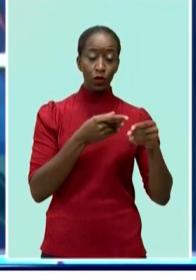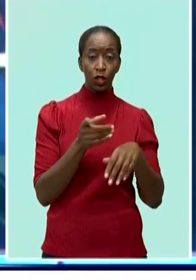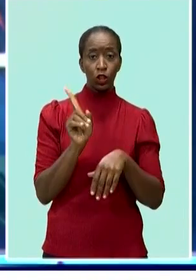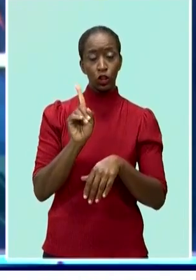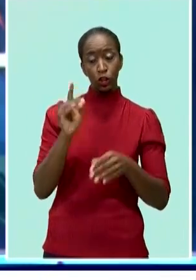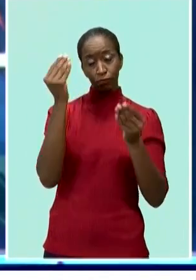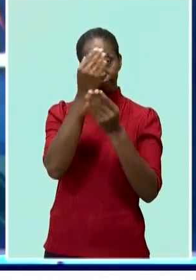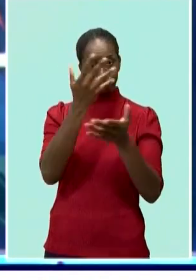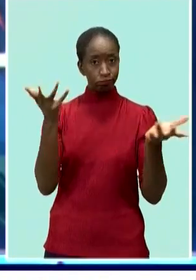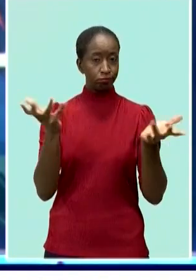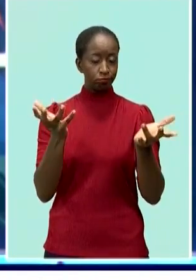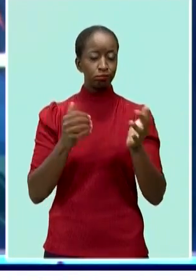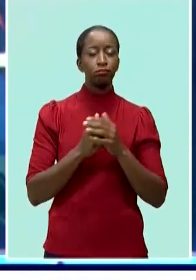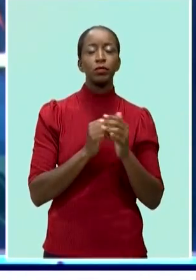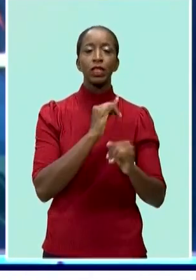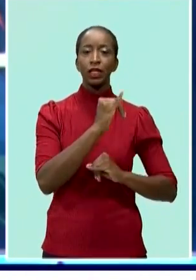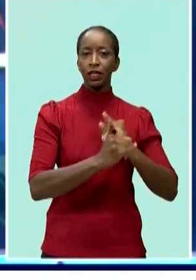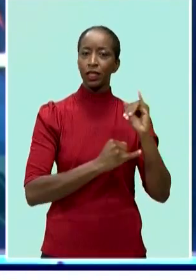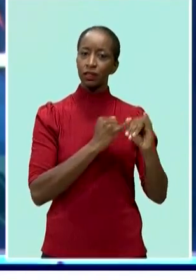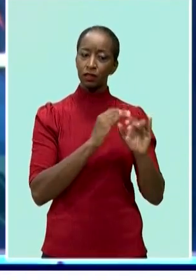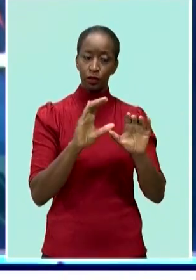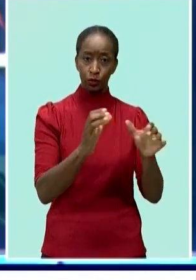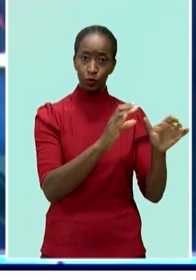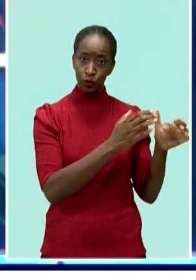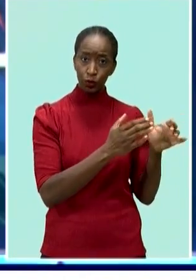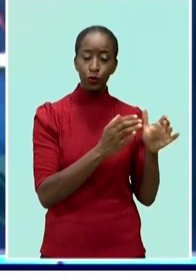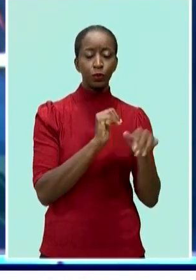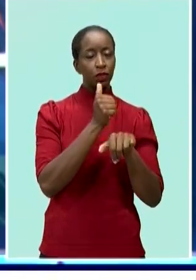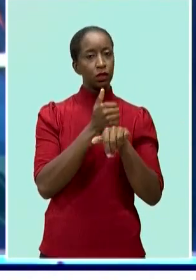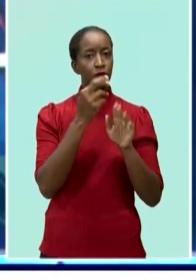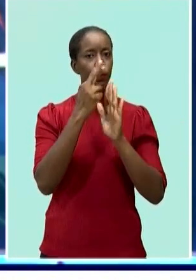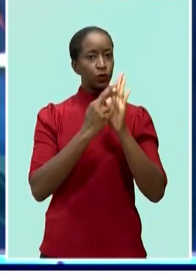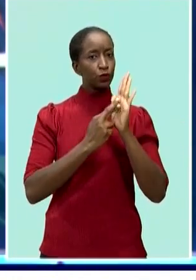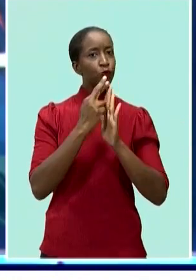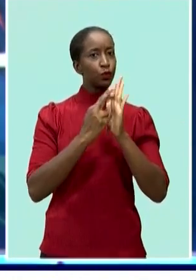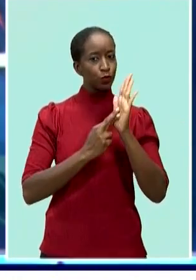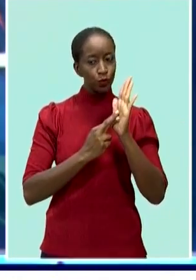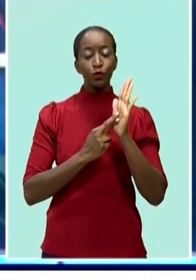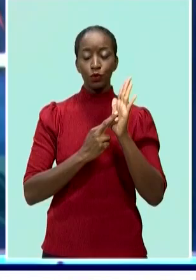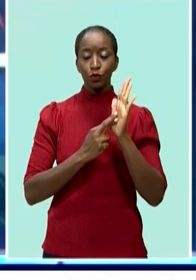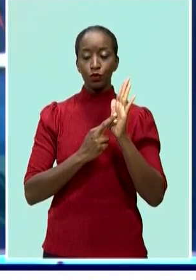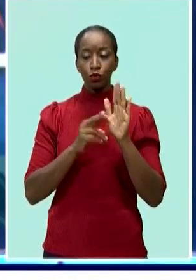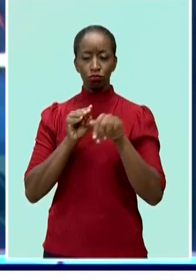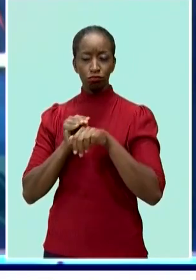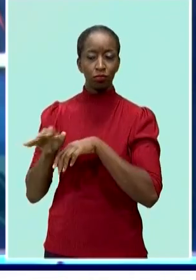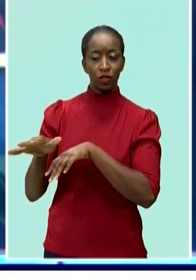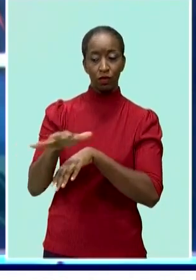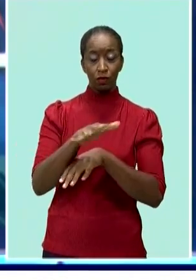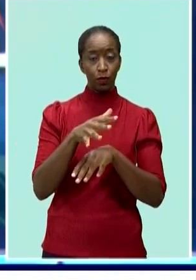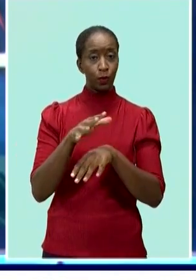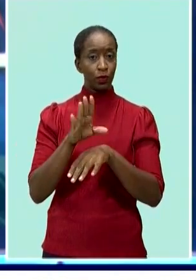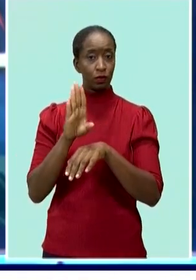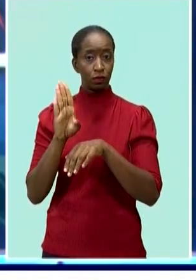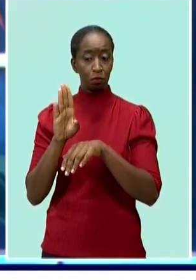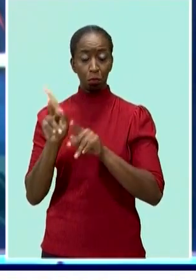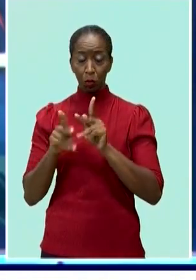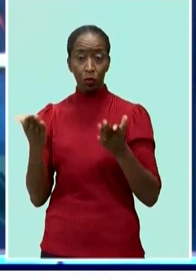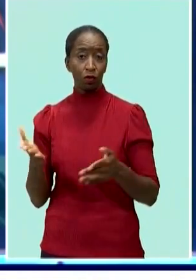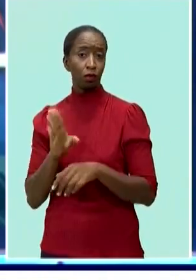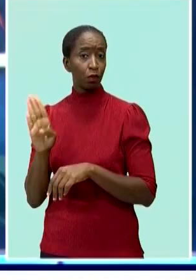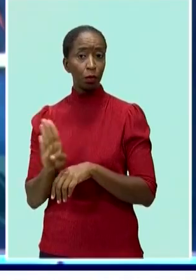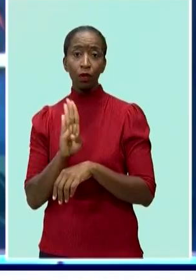compliance standards set by international organizations has an impact on every Barbadian. She says it places tremendous pressure on